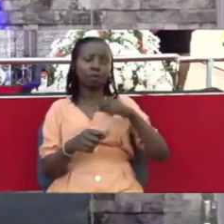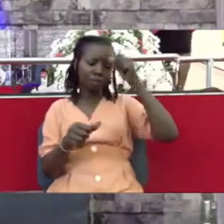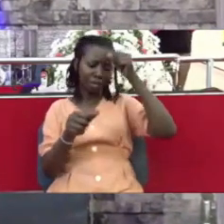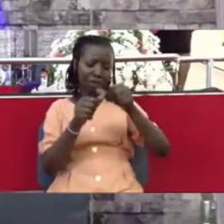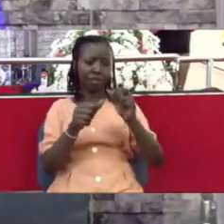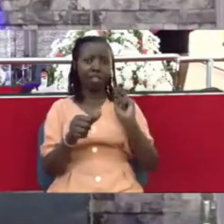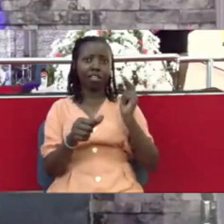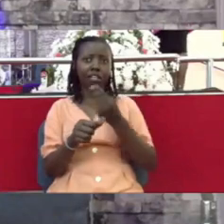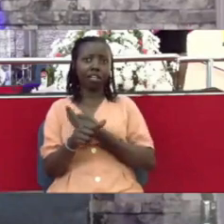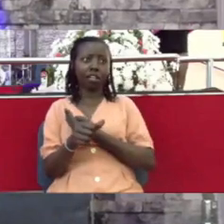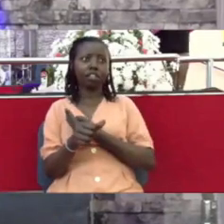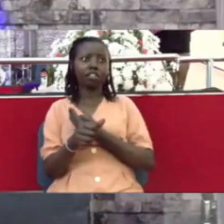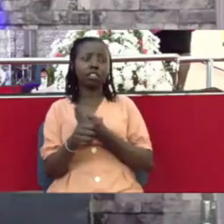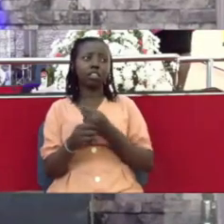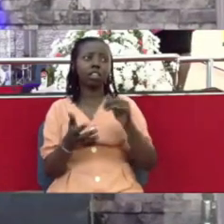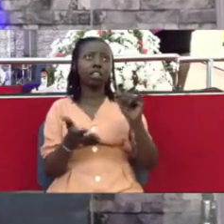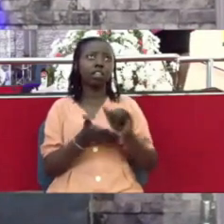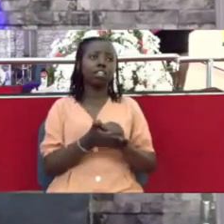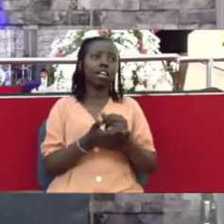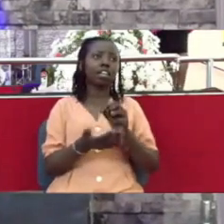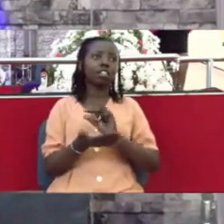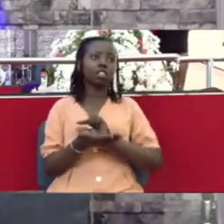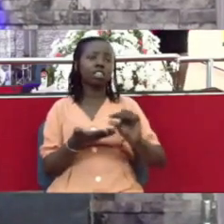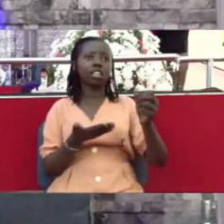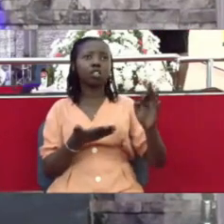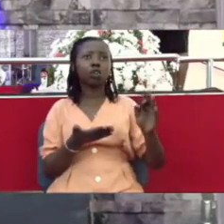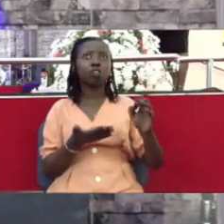that the grace to thresh mountains has been